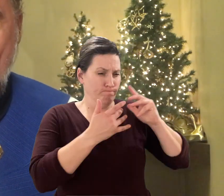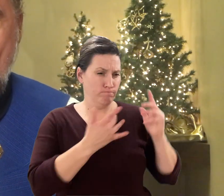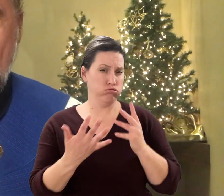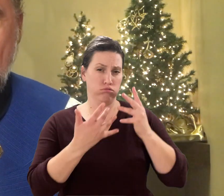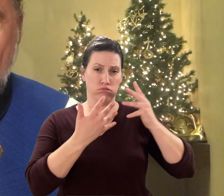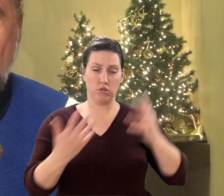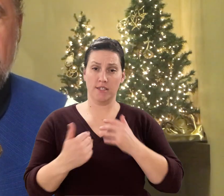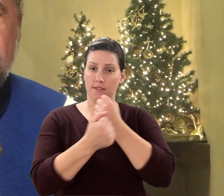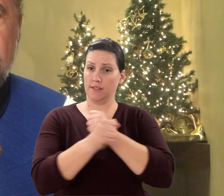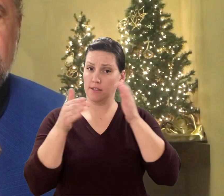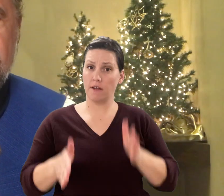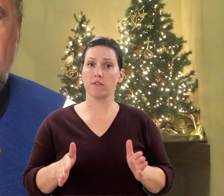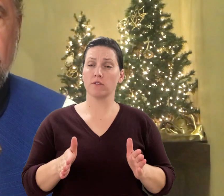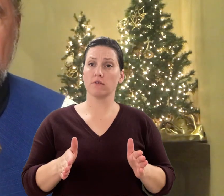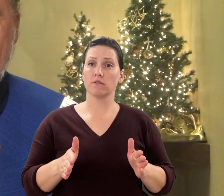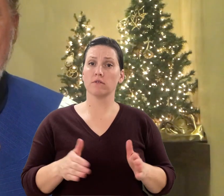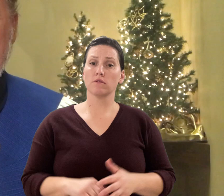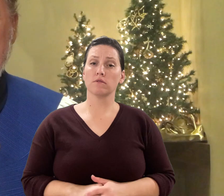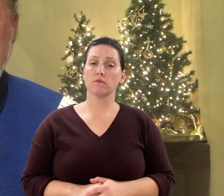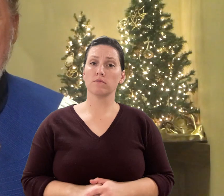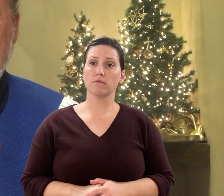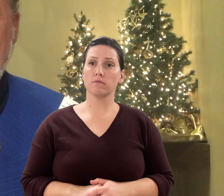the long-awaited Savior.